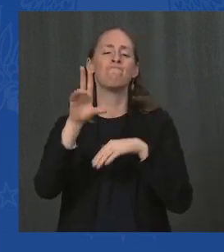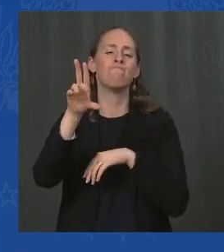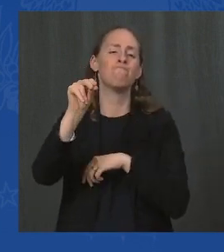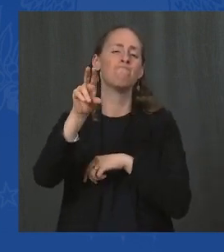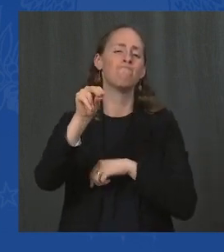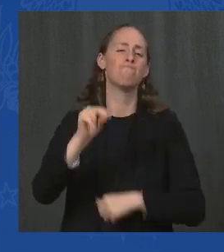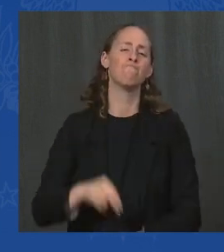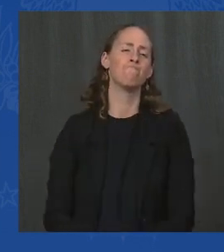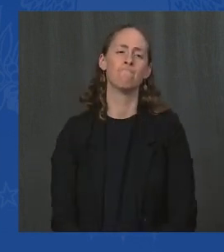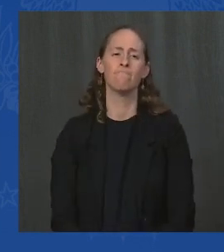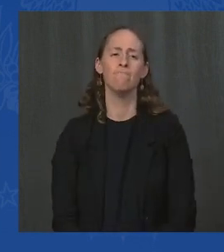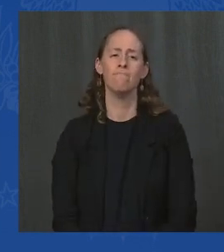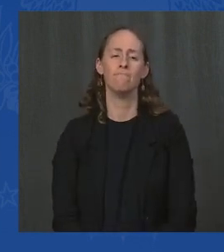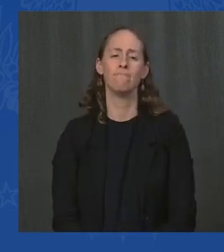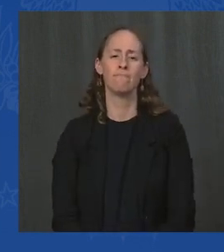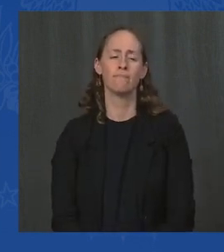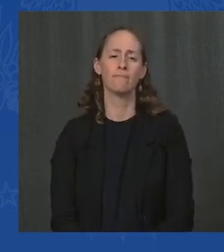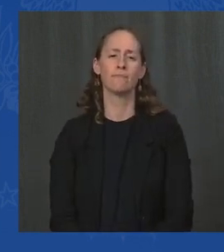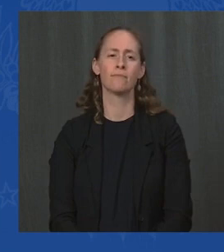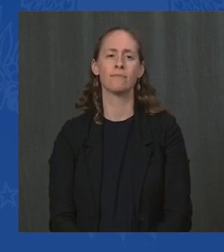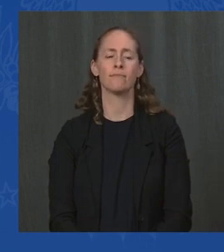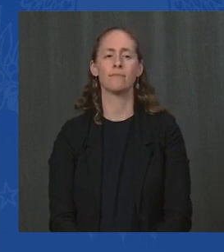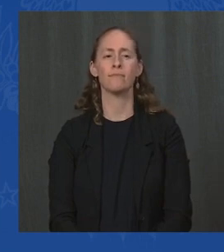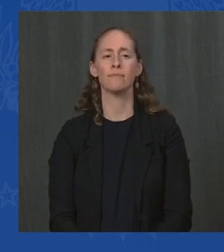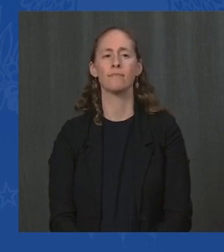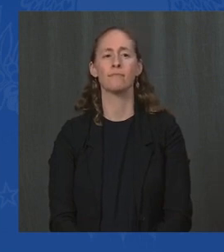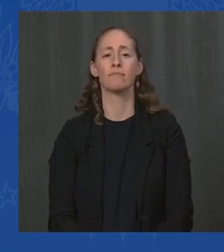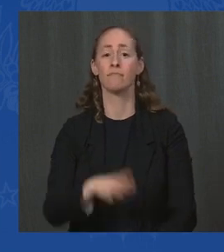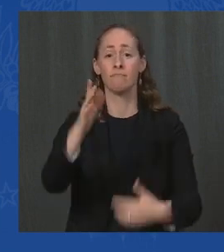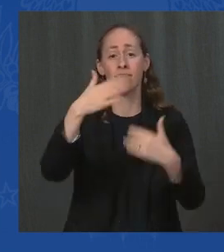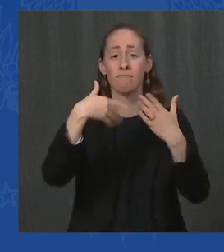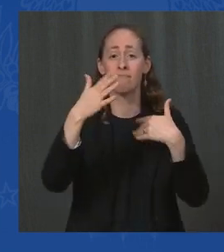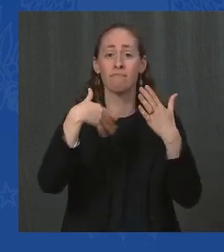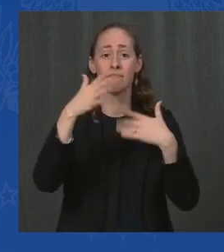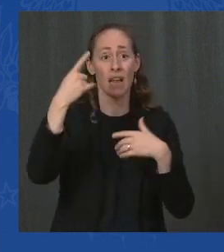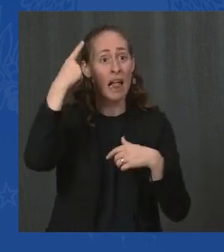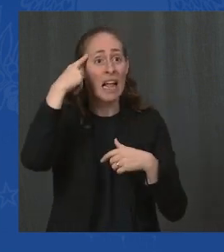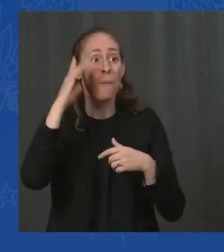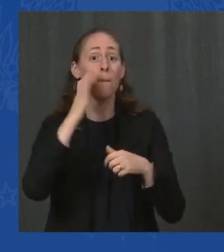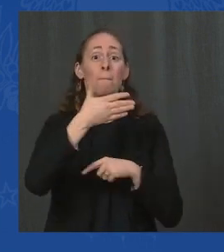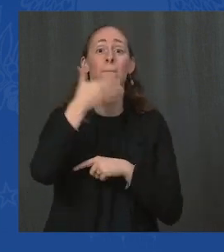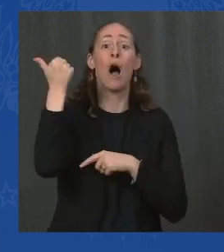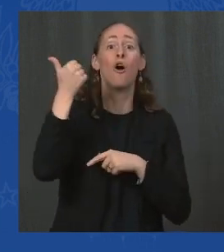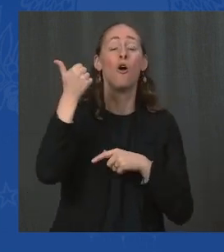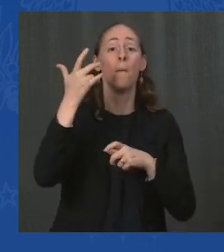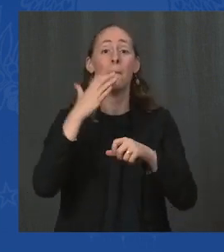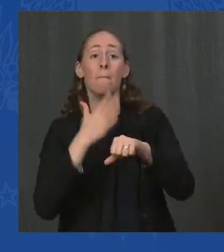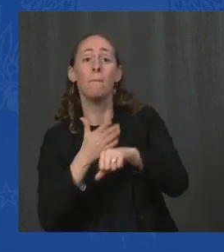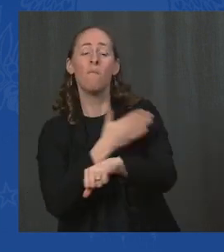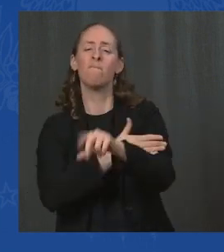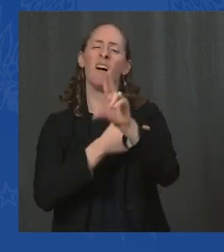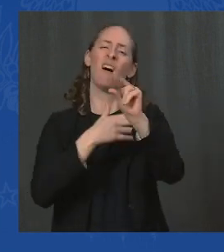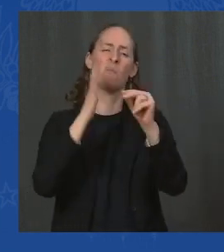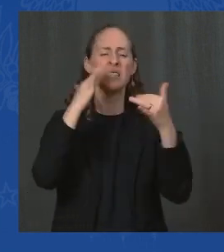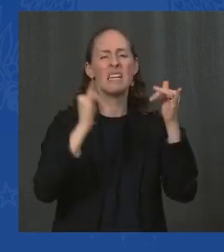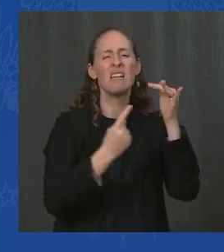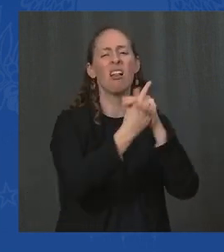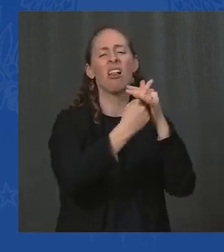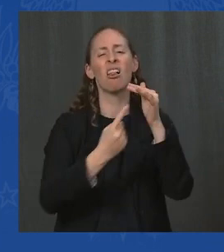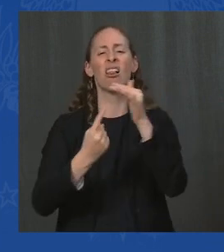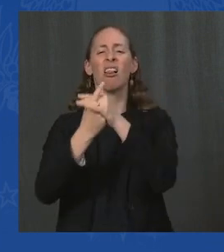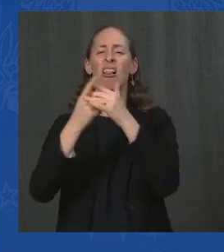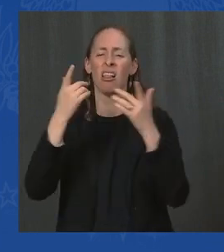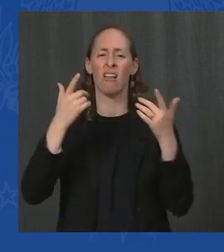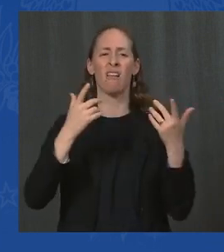have been a very difficult and dangerous mission. The bottom line is there is no